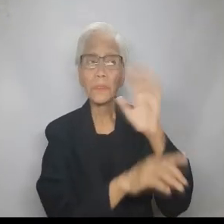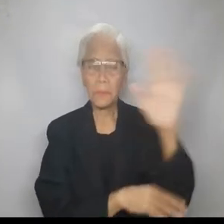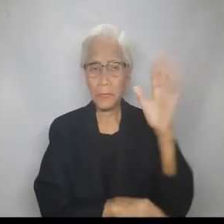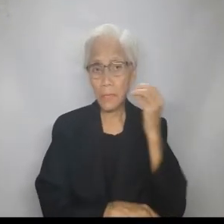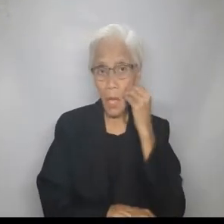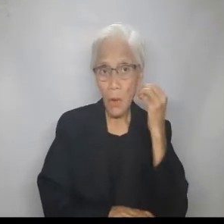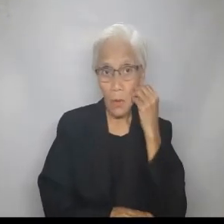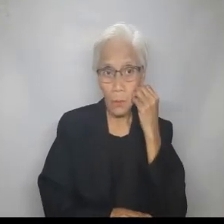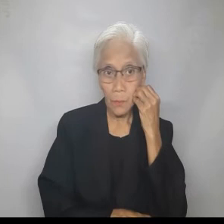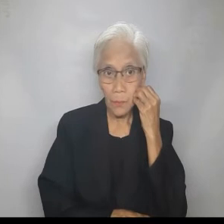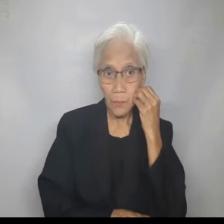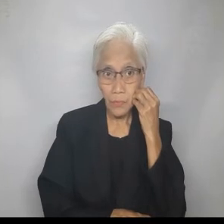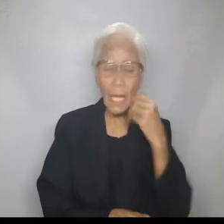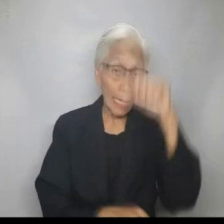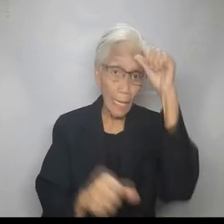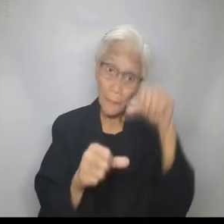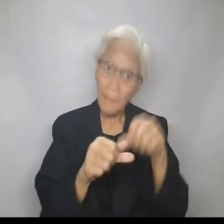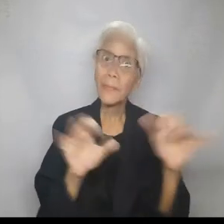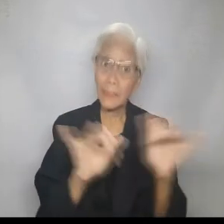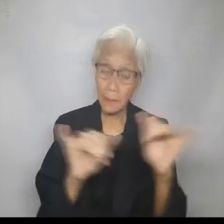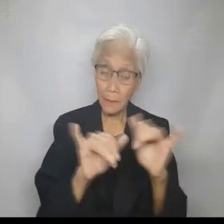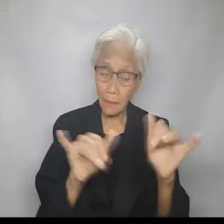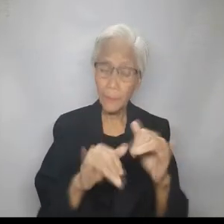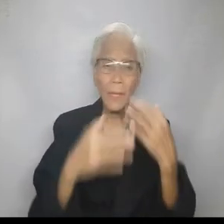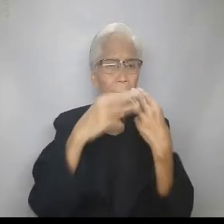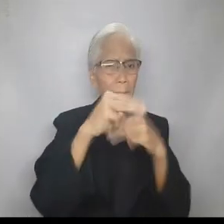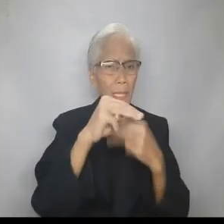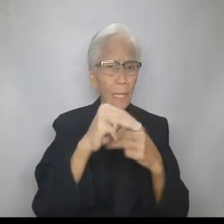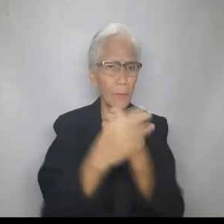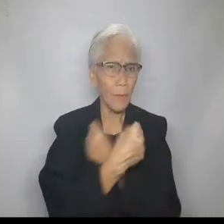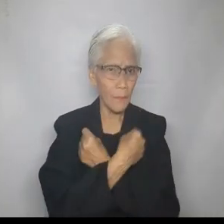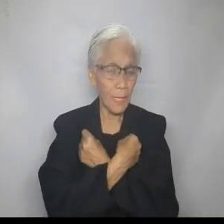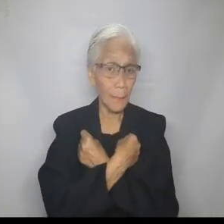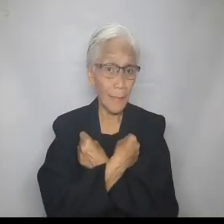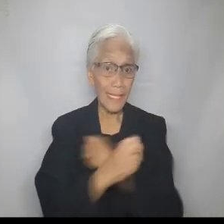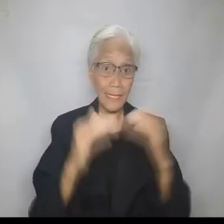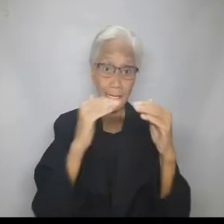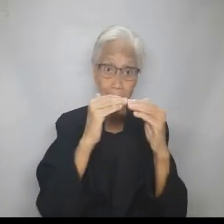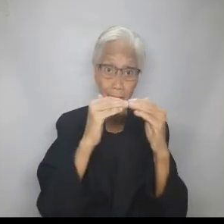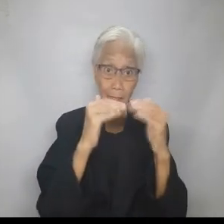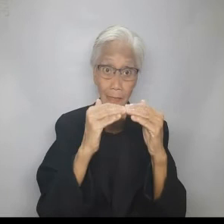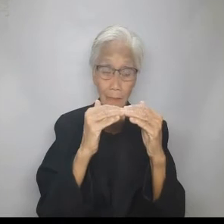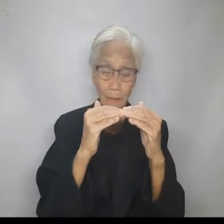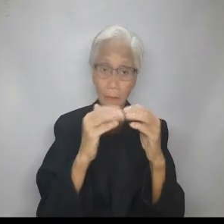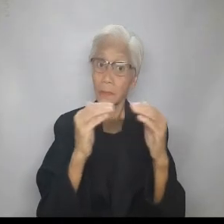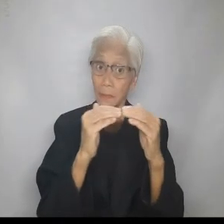himself into Zacchaeus' home. Remember too that the minimum of love is